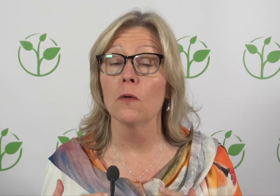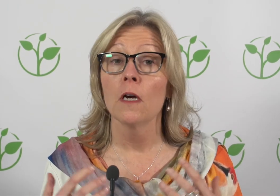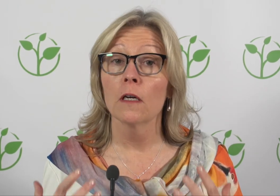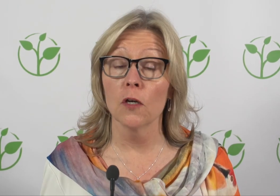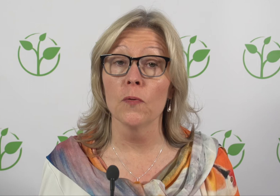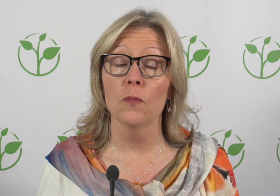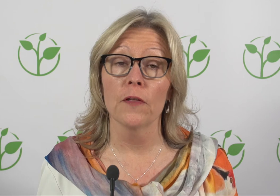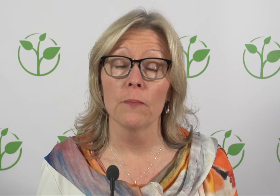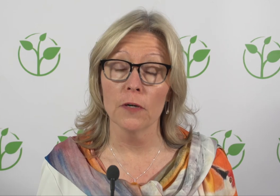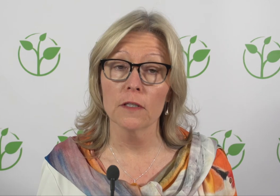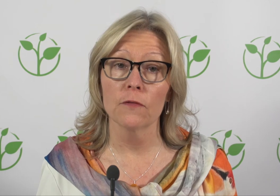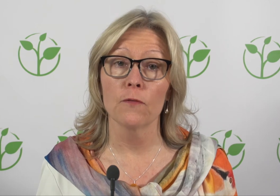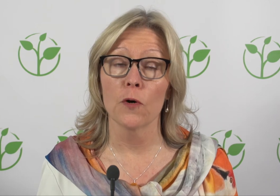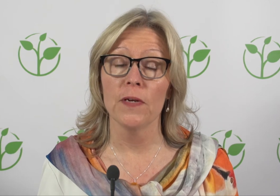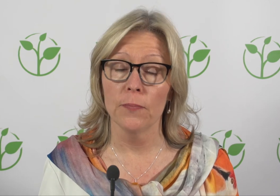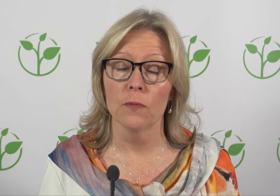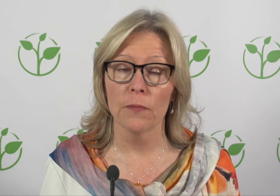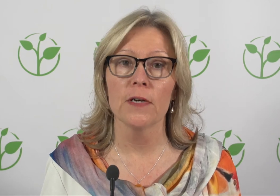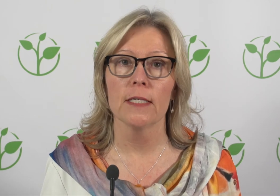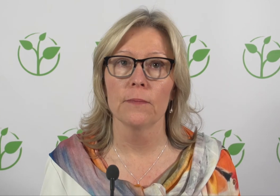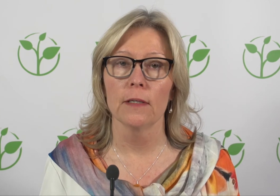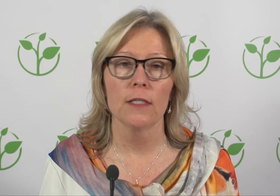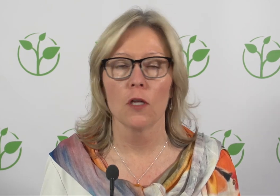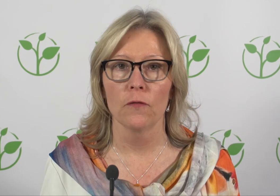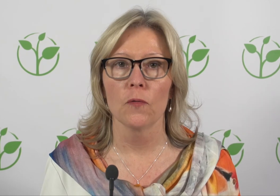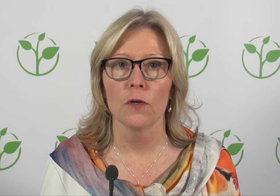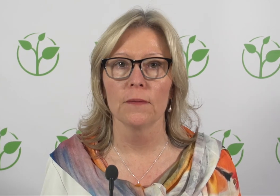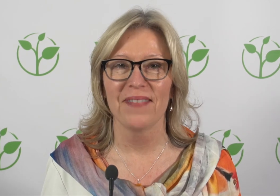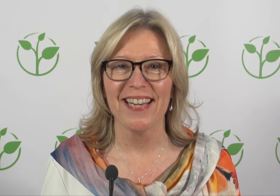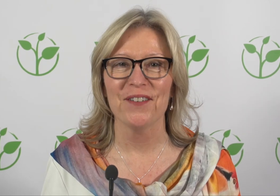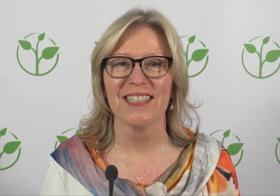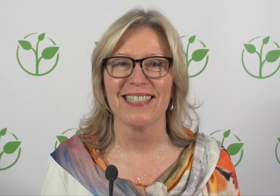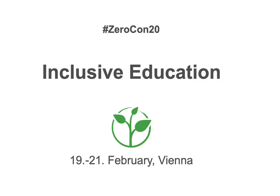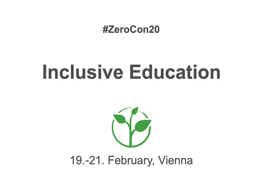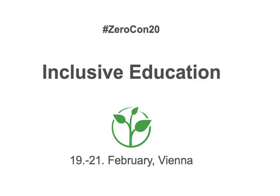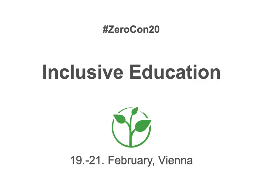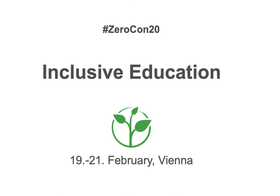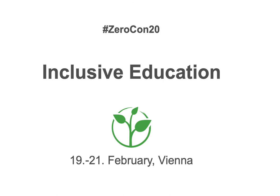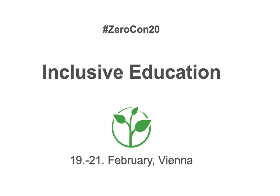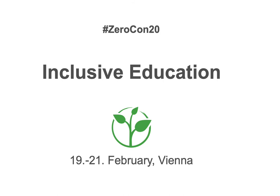go global with books for people with print disabilities all over the world. Thank you.